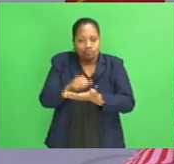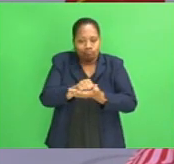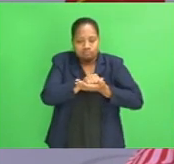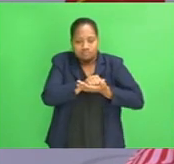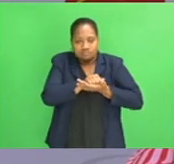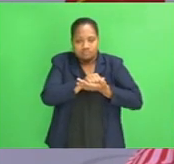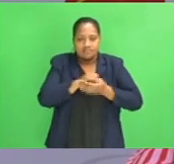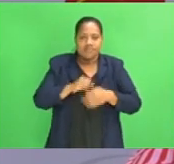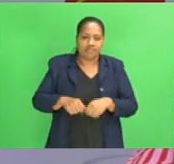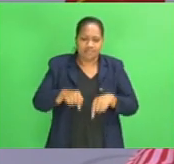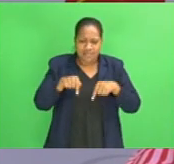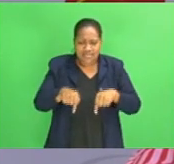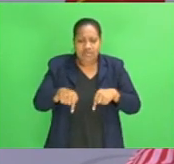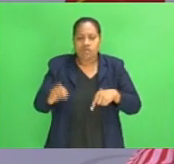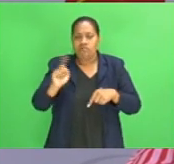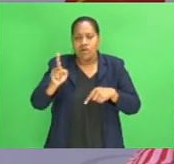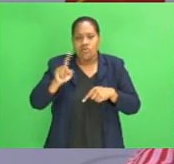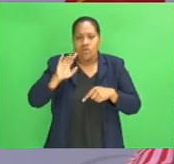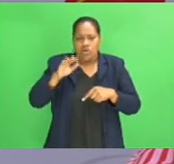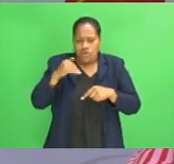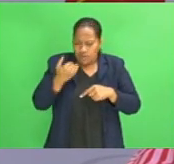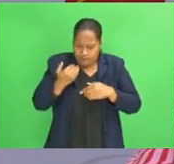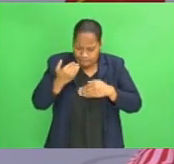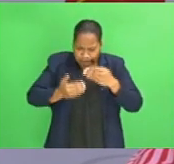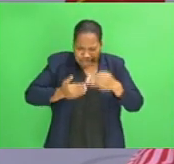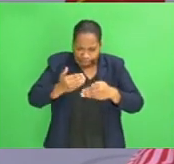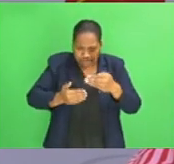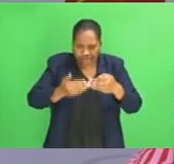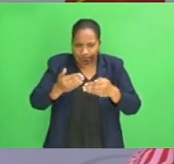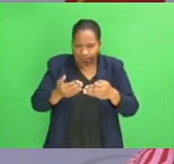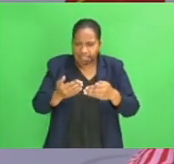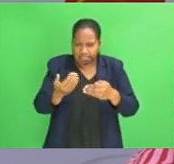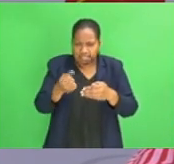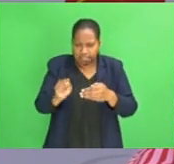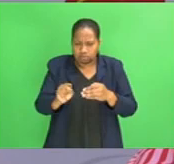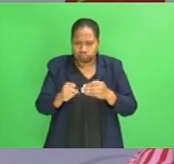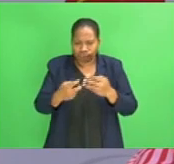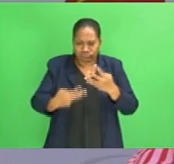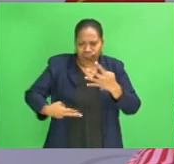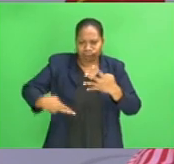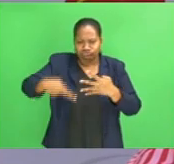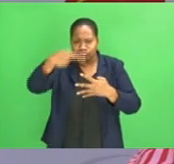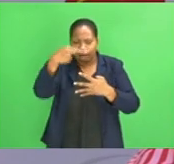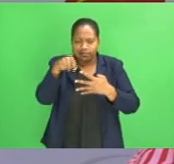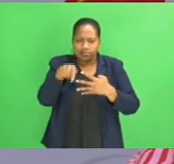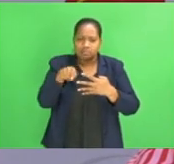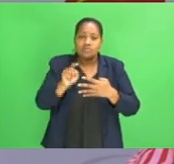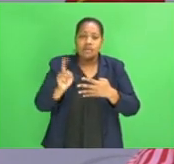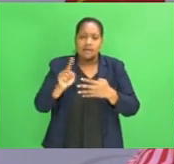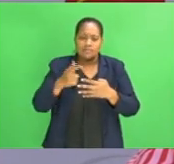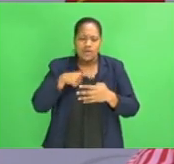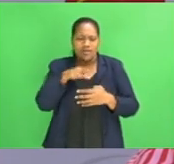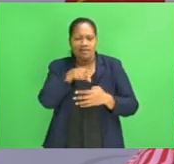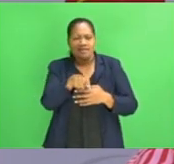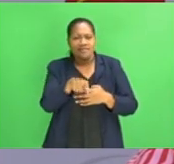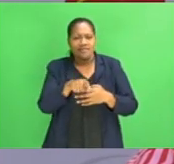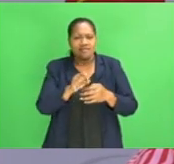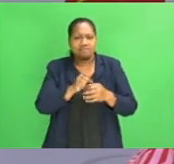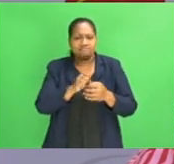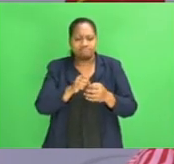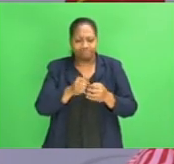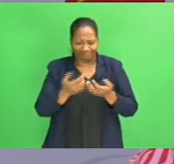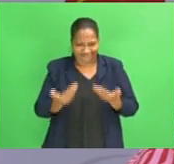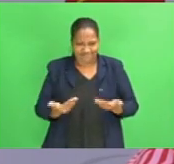initially anticipated, it is still a very competitive rate given the current economic and investment